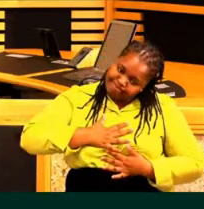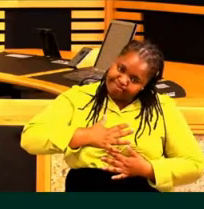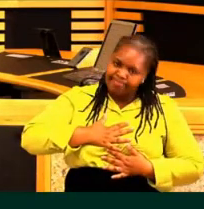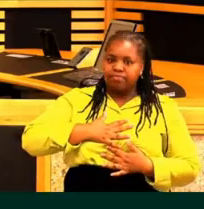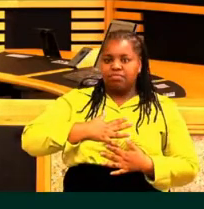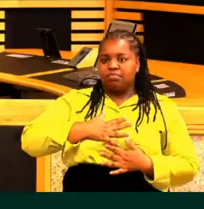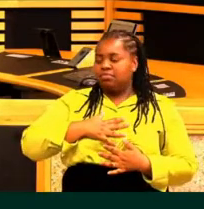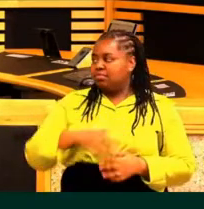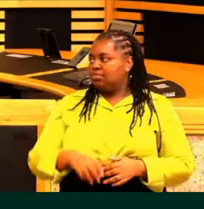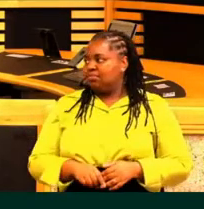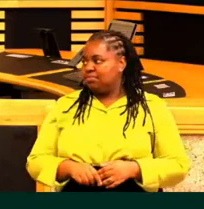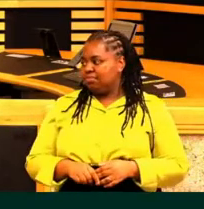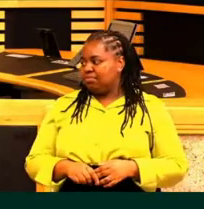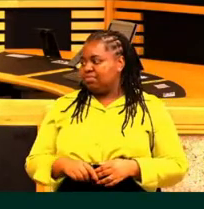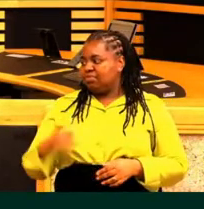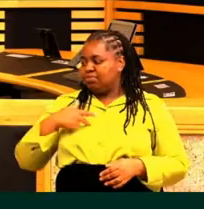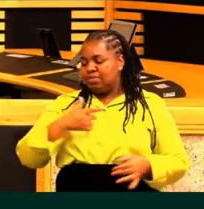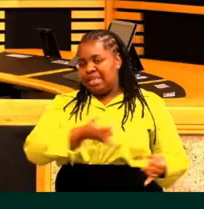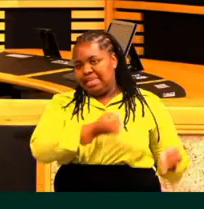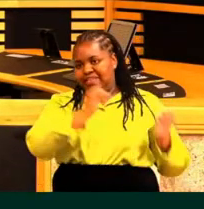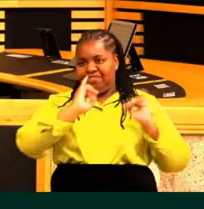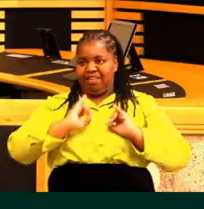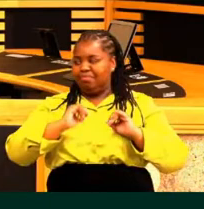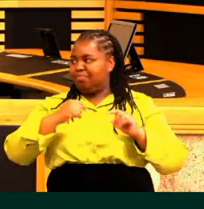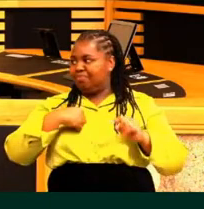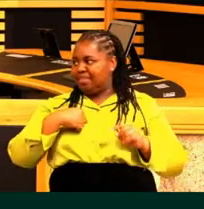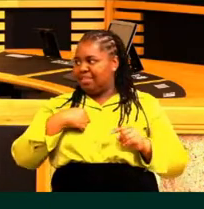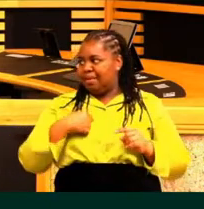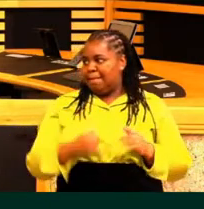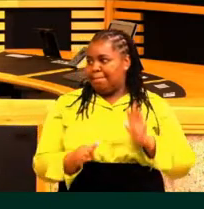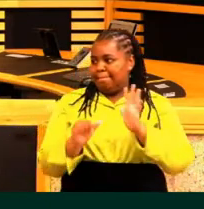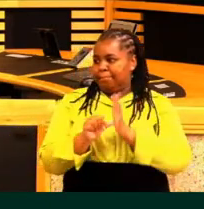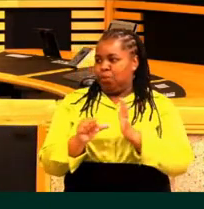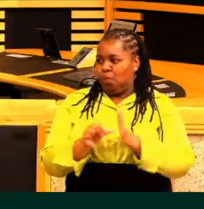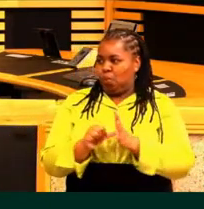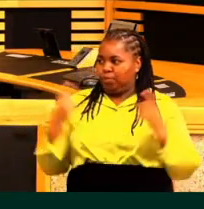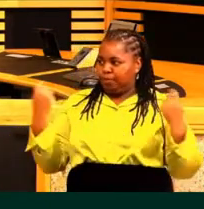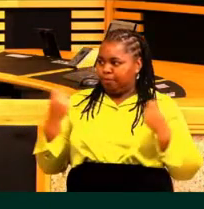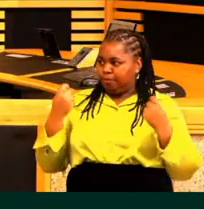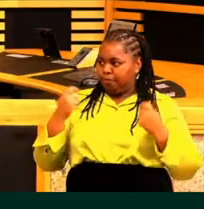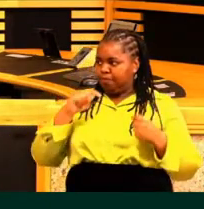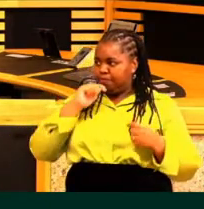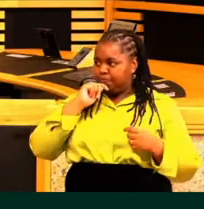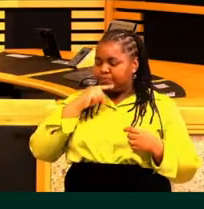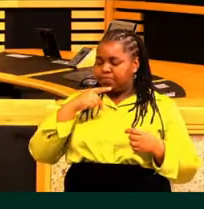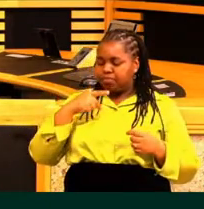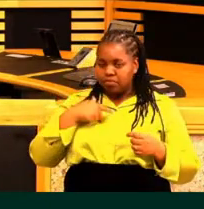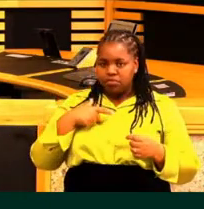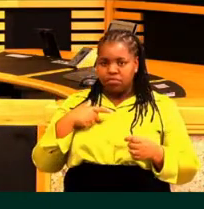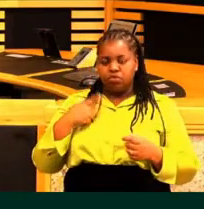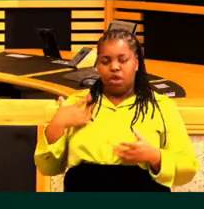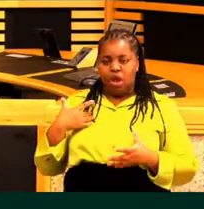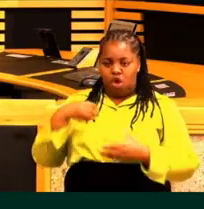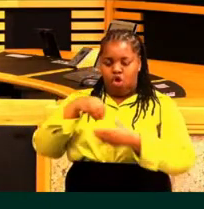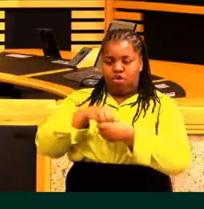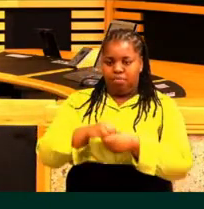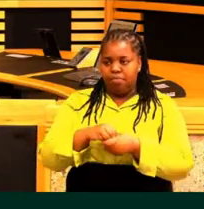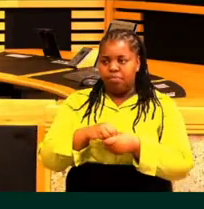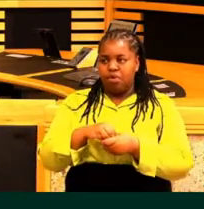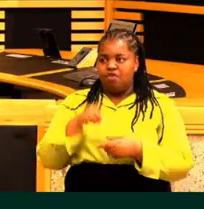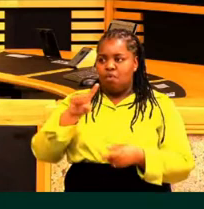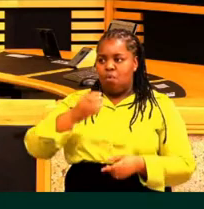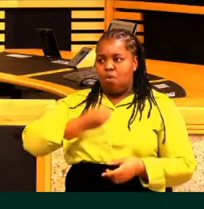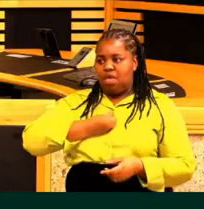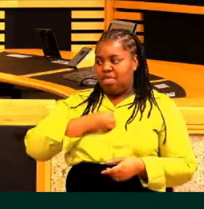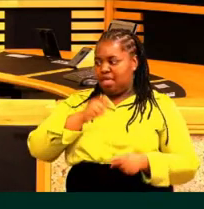be invited and addressed this important occasion marking the significant contribution and Milestone of